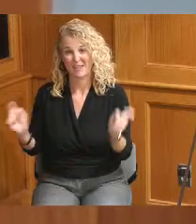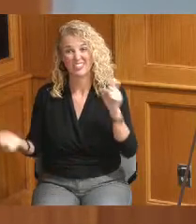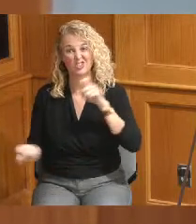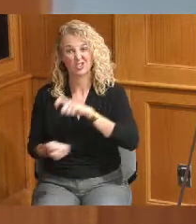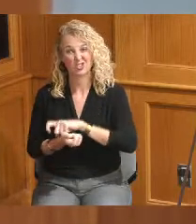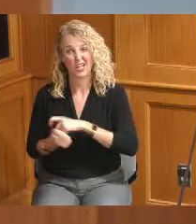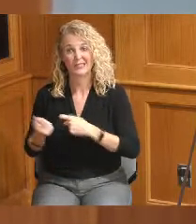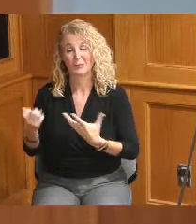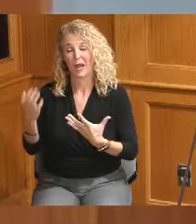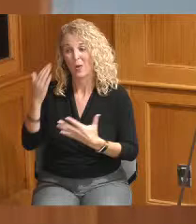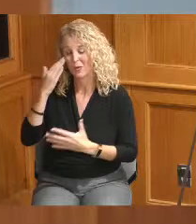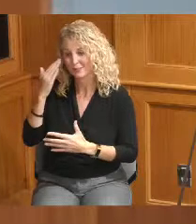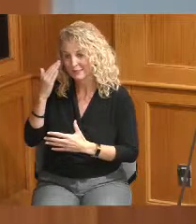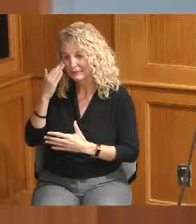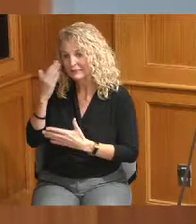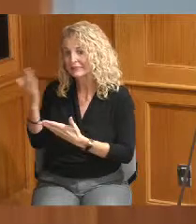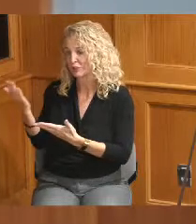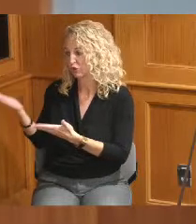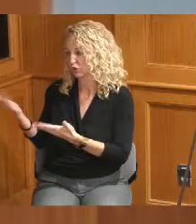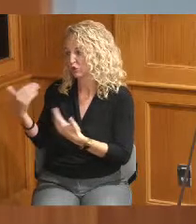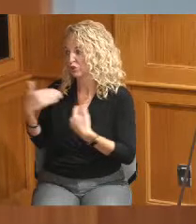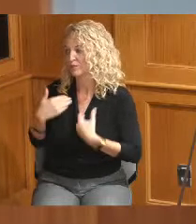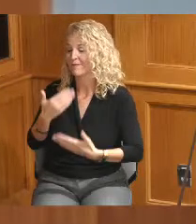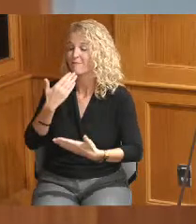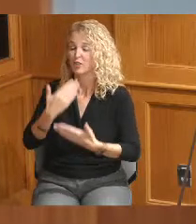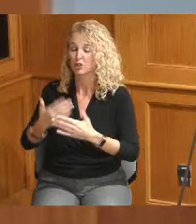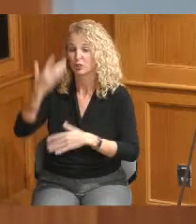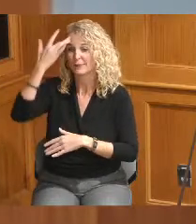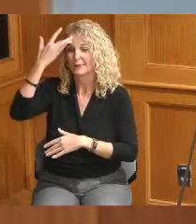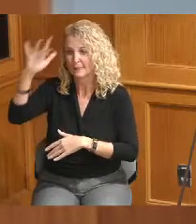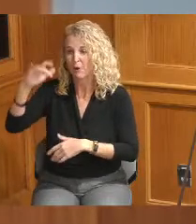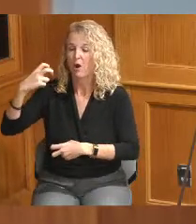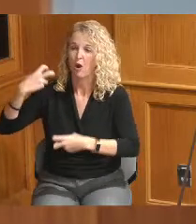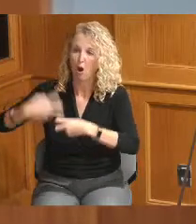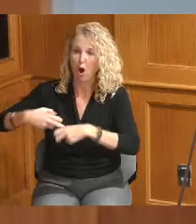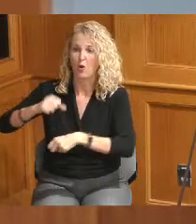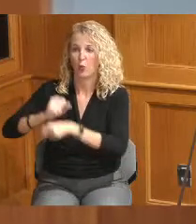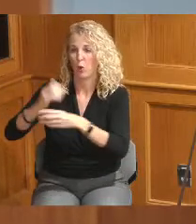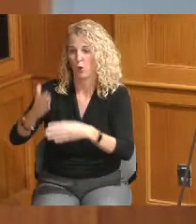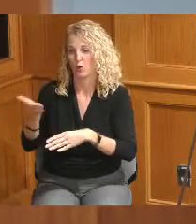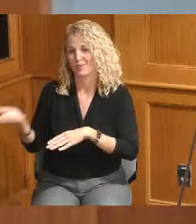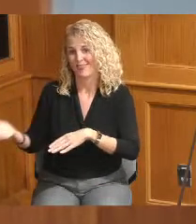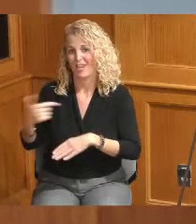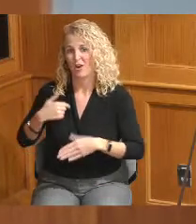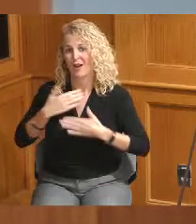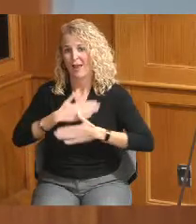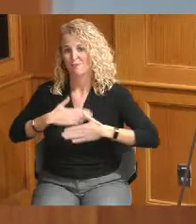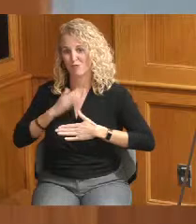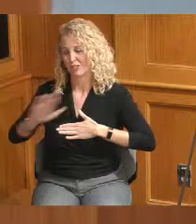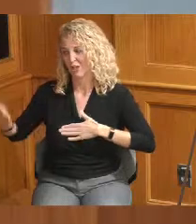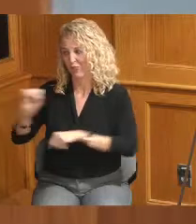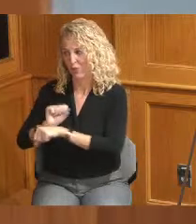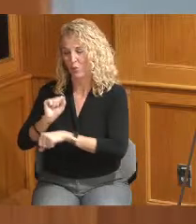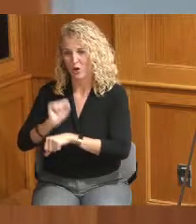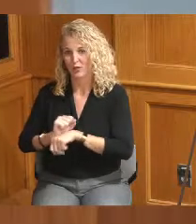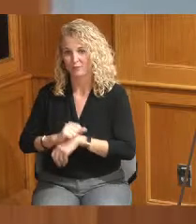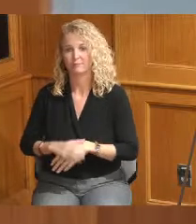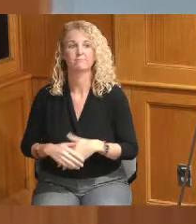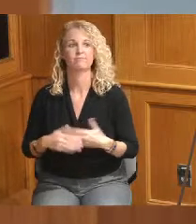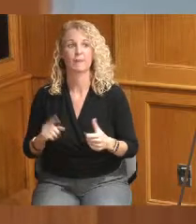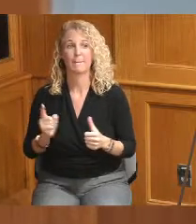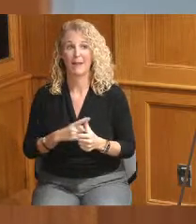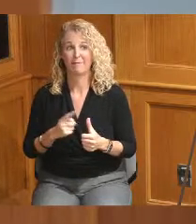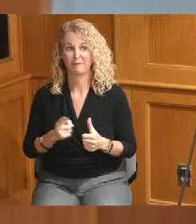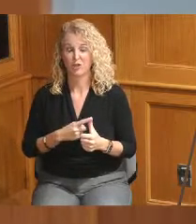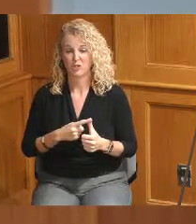want to acknowledge that you've got good, smart, dedicated public servants at MSD, and I appreciate their efforts. The